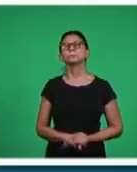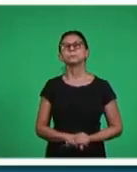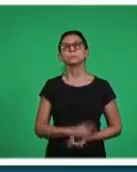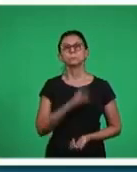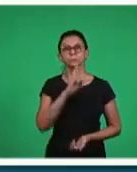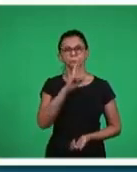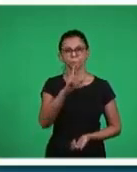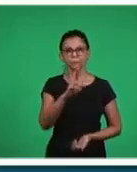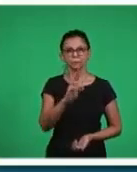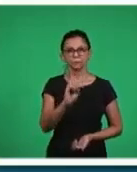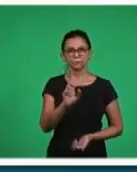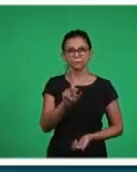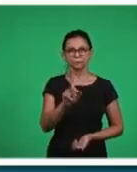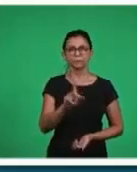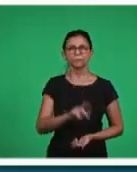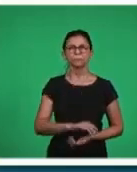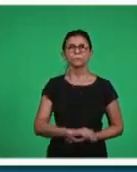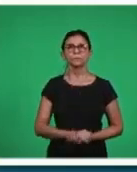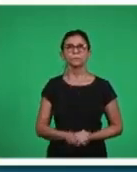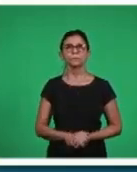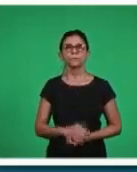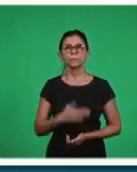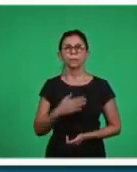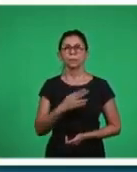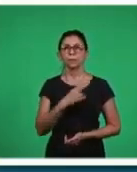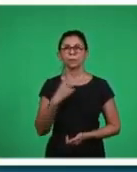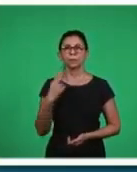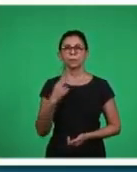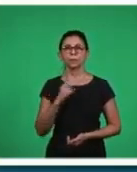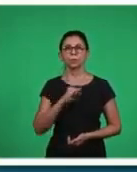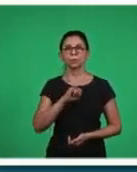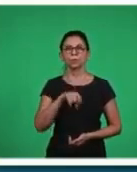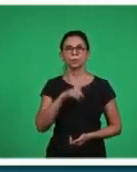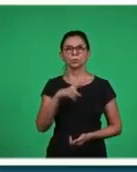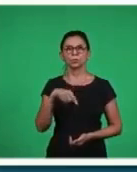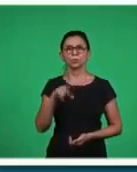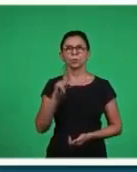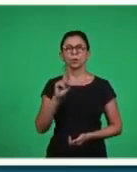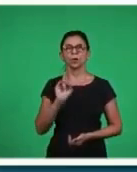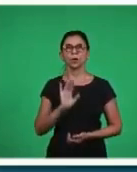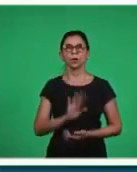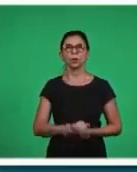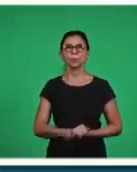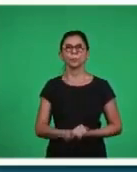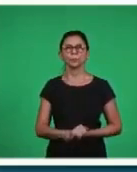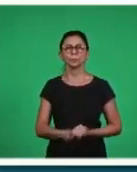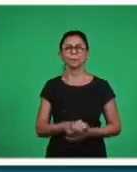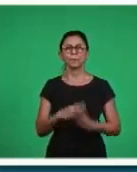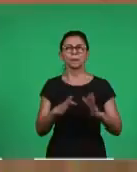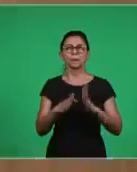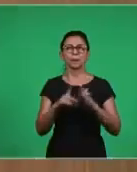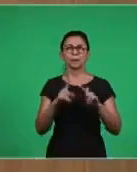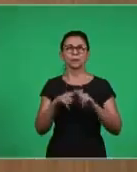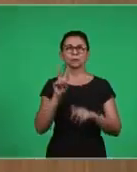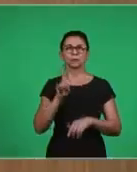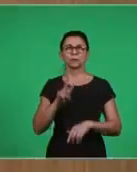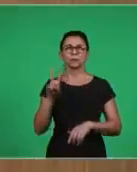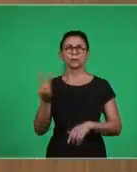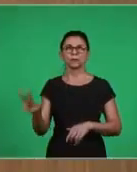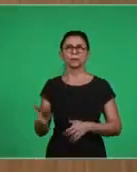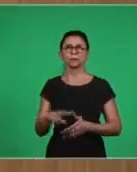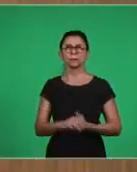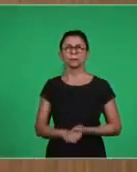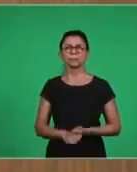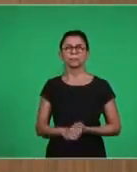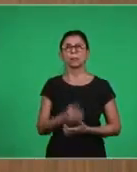We're going to have now an answer. My name is John Vitor, Pastor Marcelo from the Church of Mobile. A